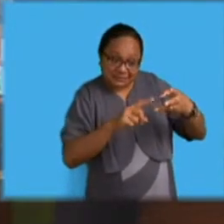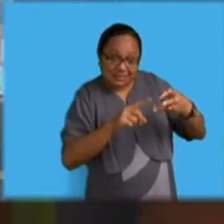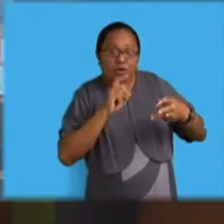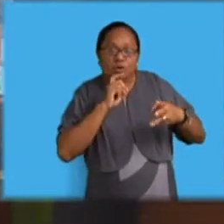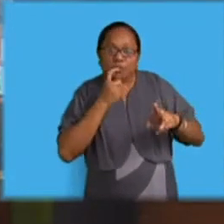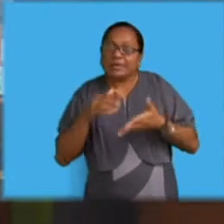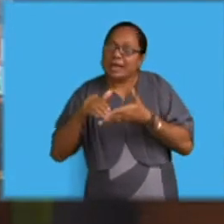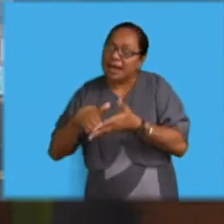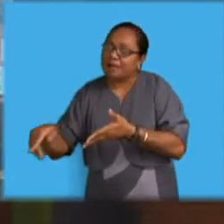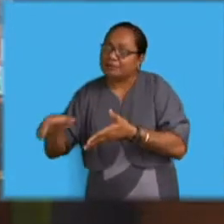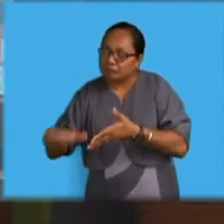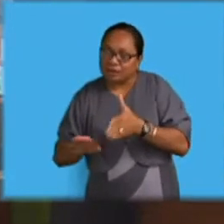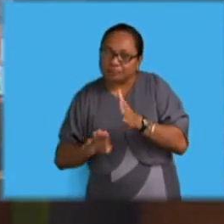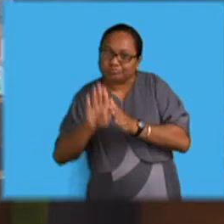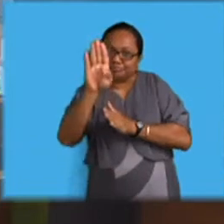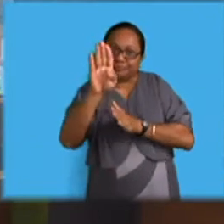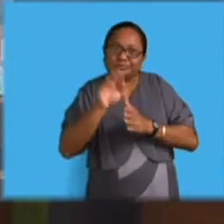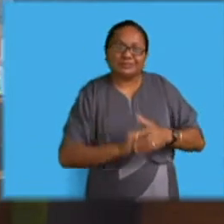academic performance of the child